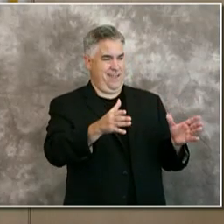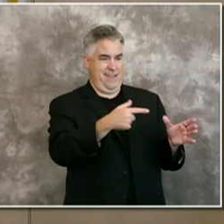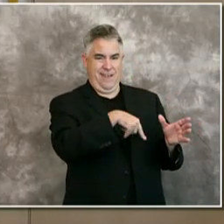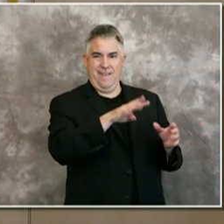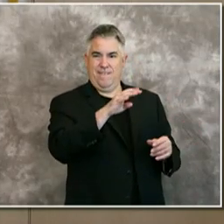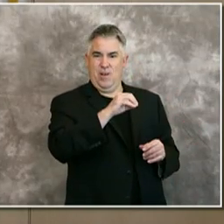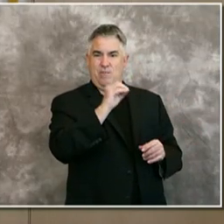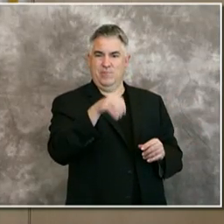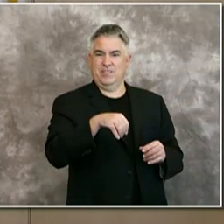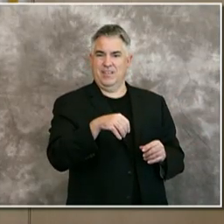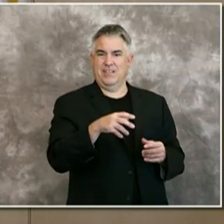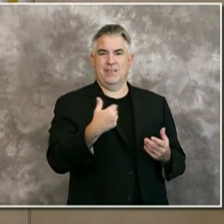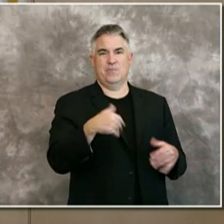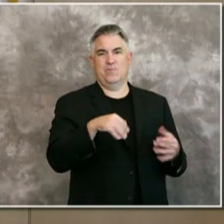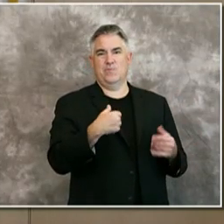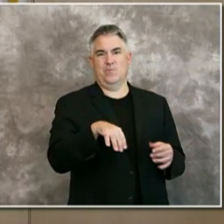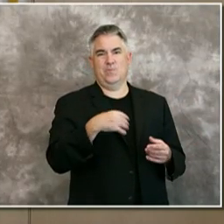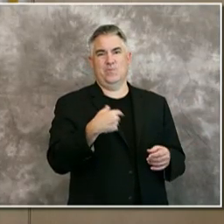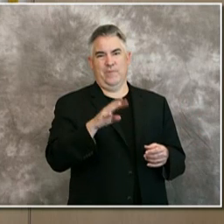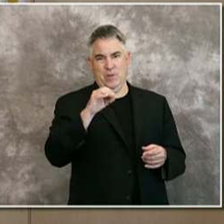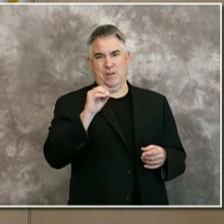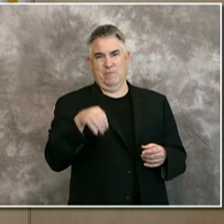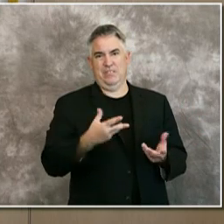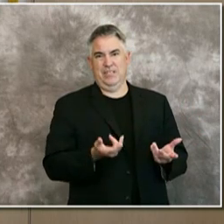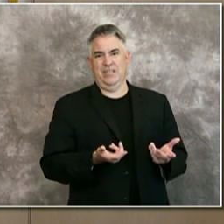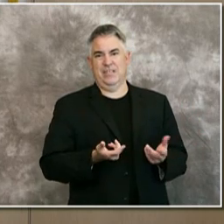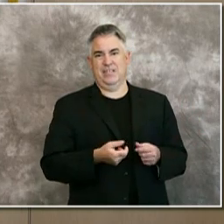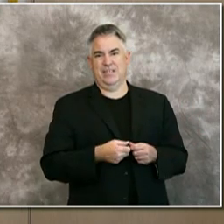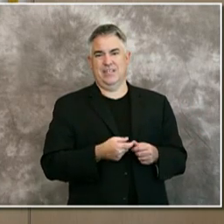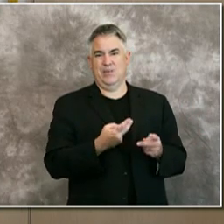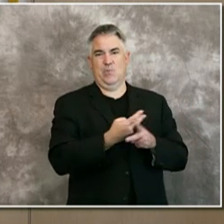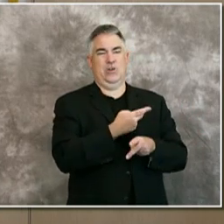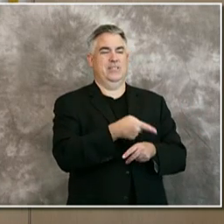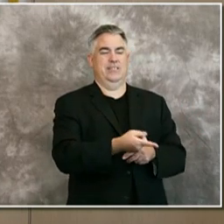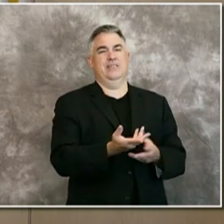cases in the past month reside.